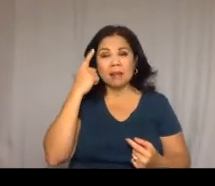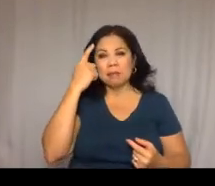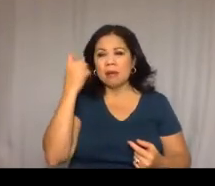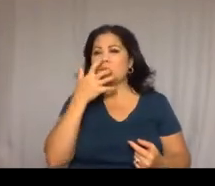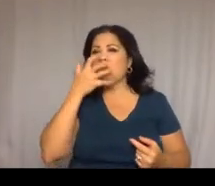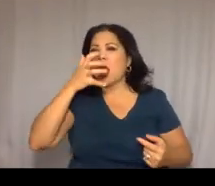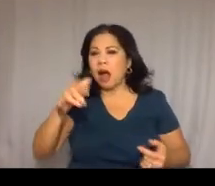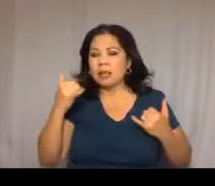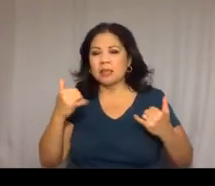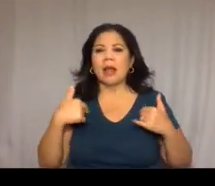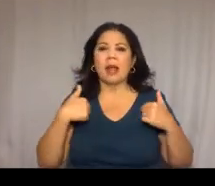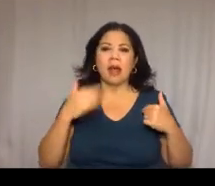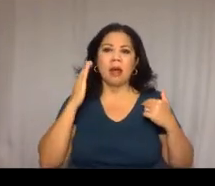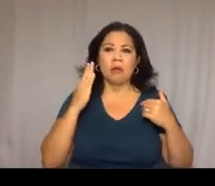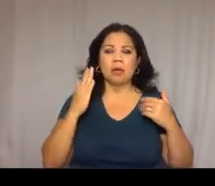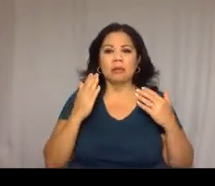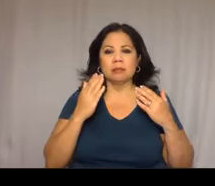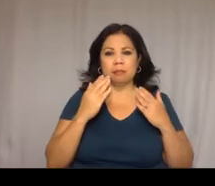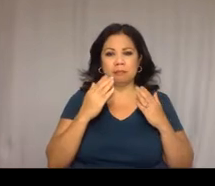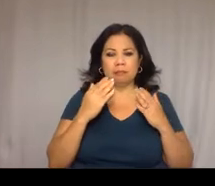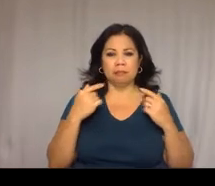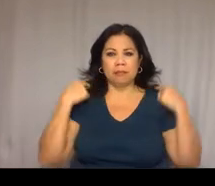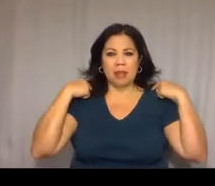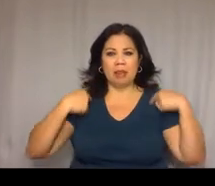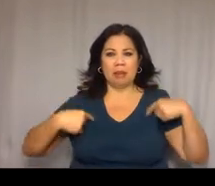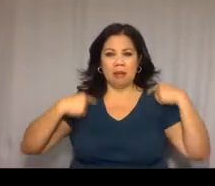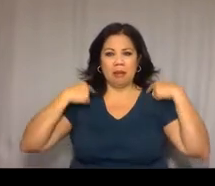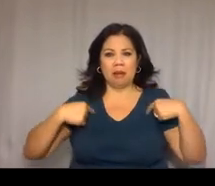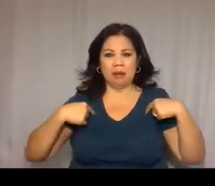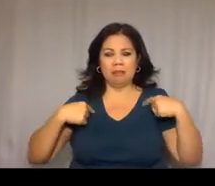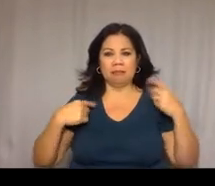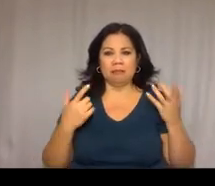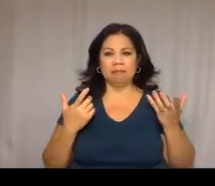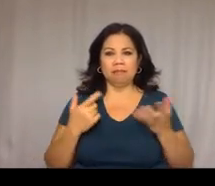ahead and give my little character a